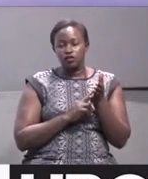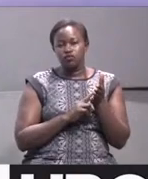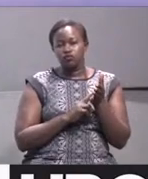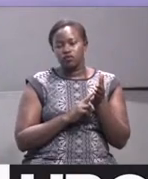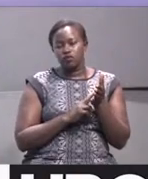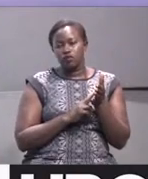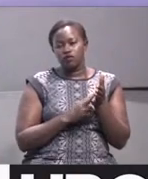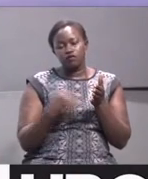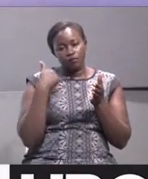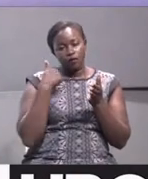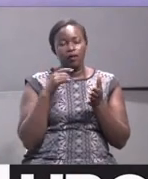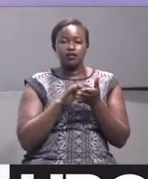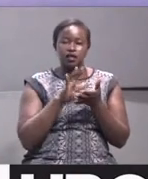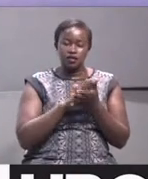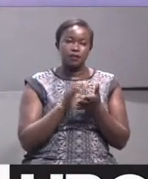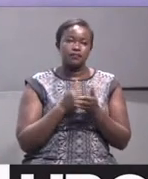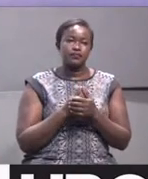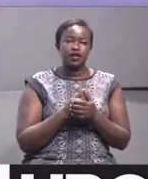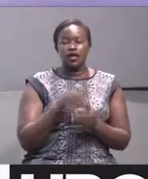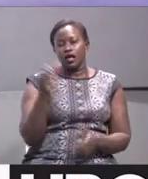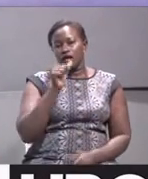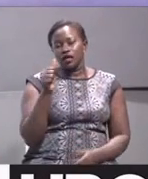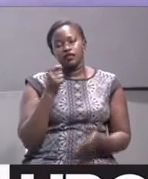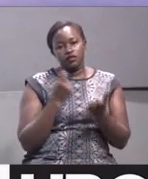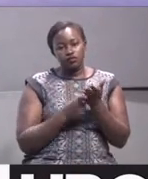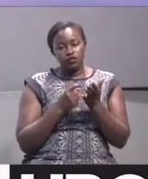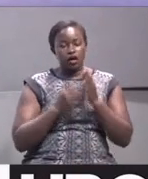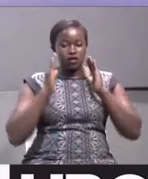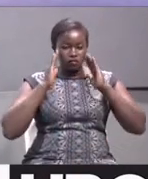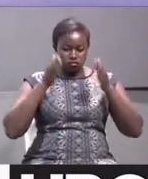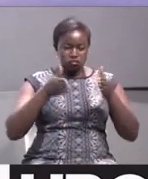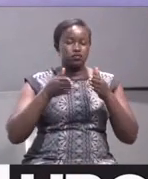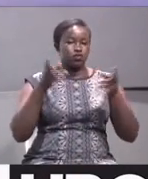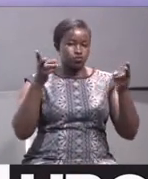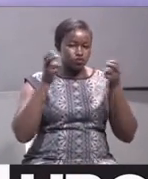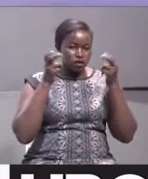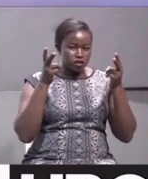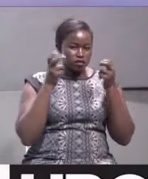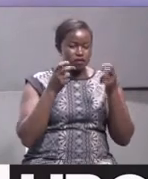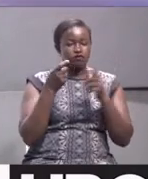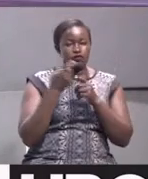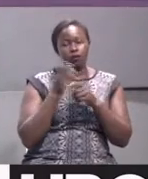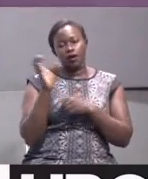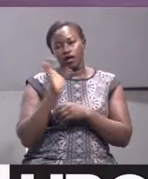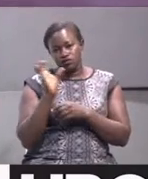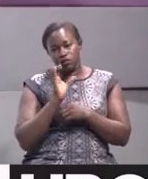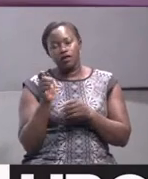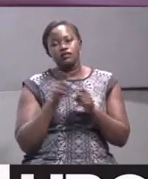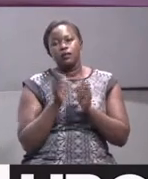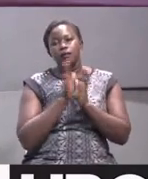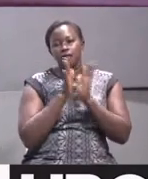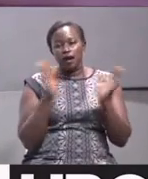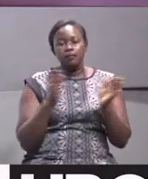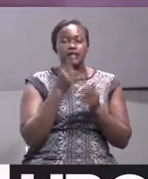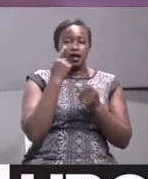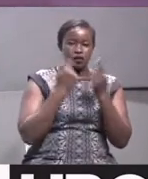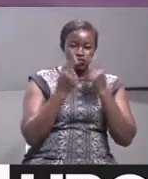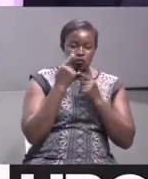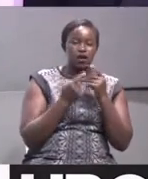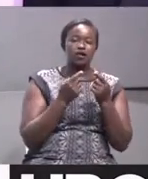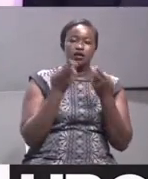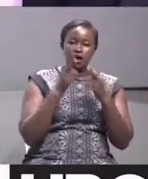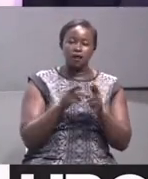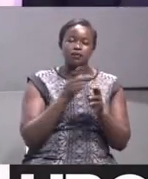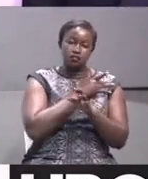is commitment that Airtel Uganda is listening to its customers, and the public outcry that has been ongoing,